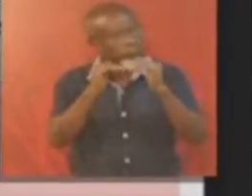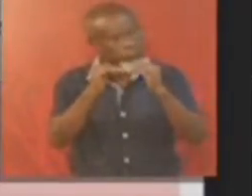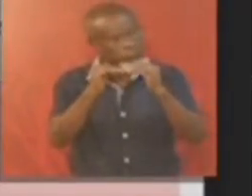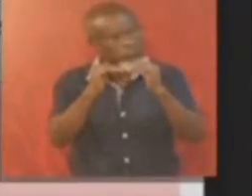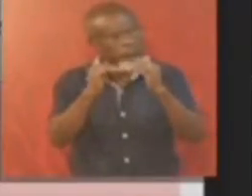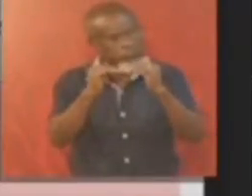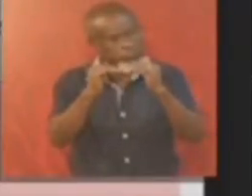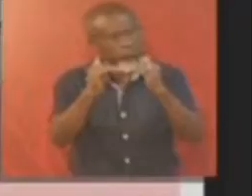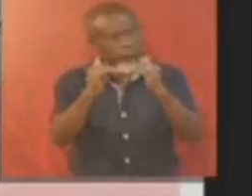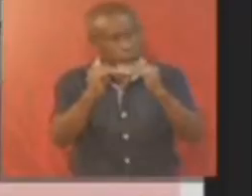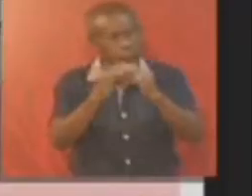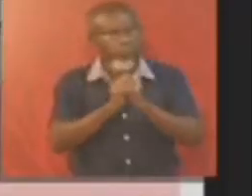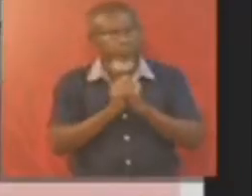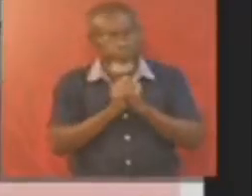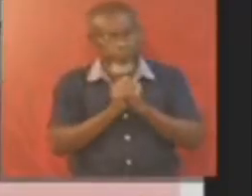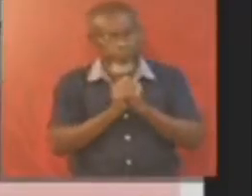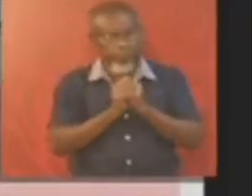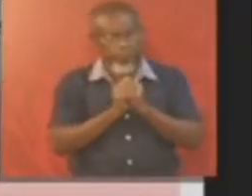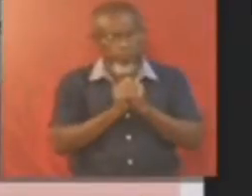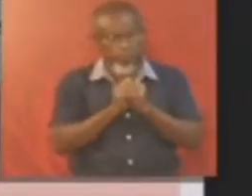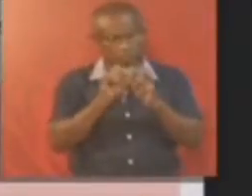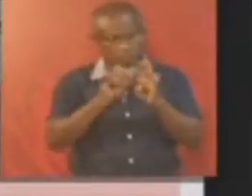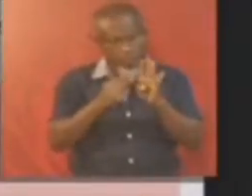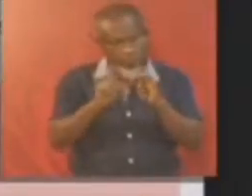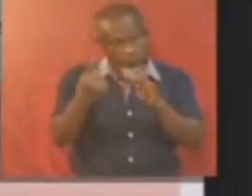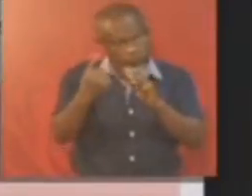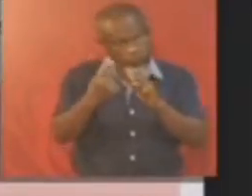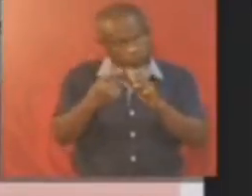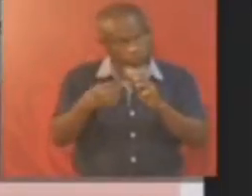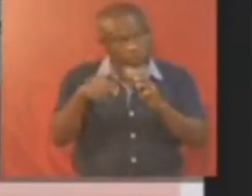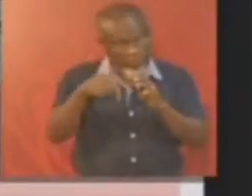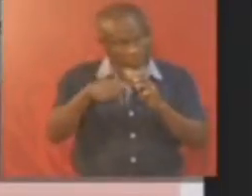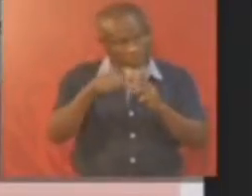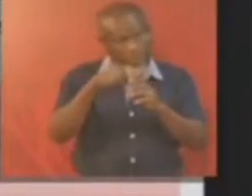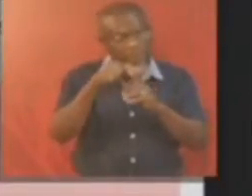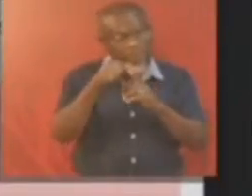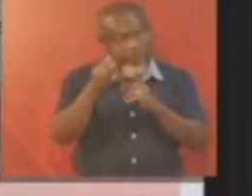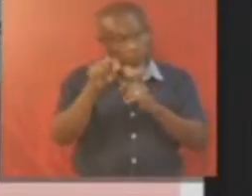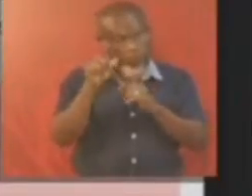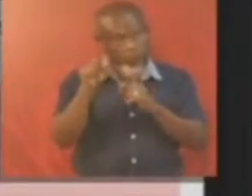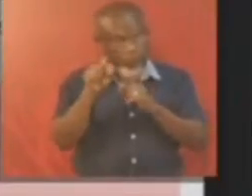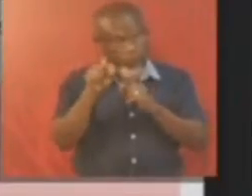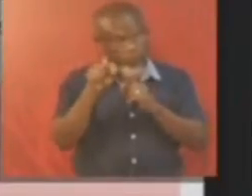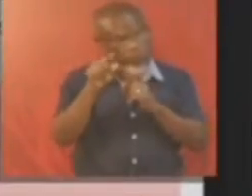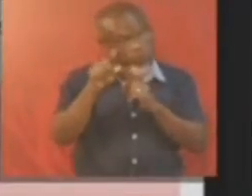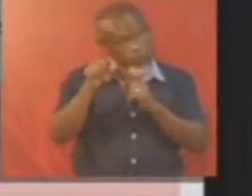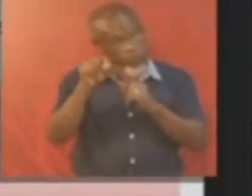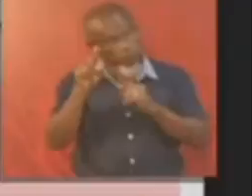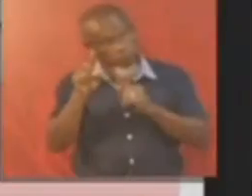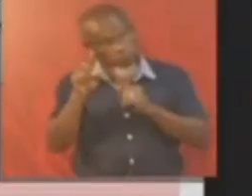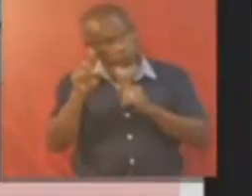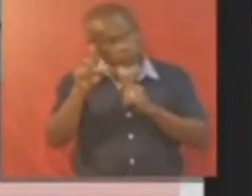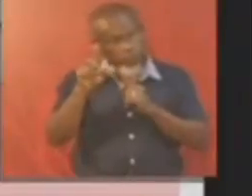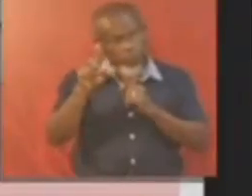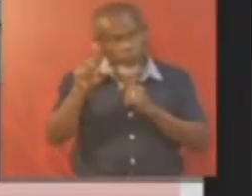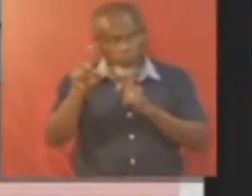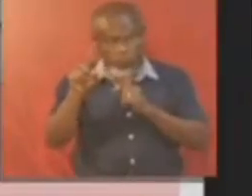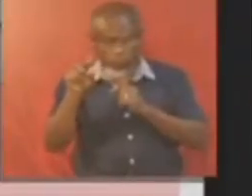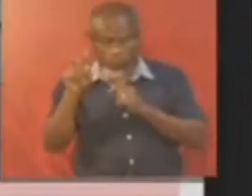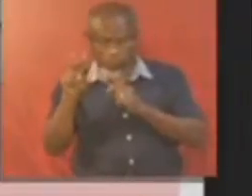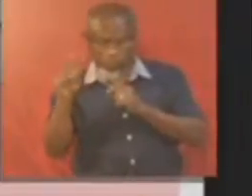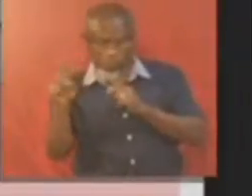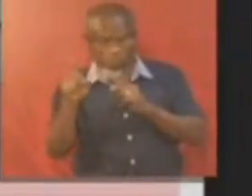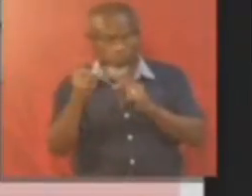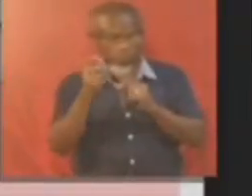the first part of the season for this year, 2020-21, starting in October. No